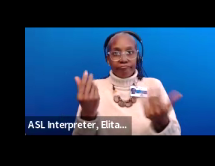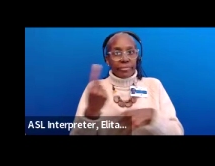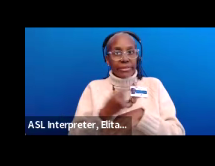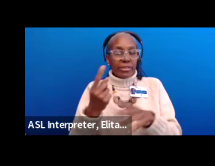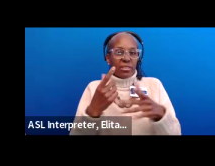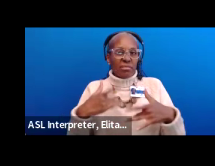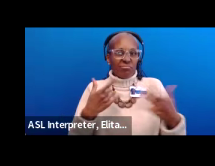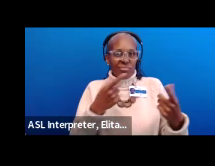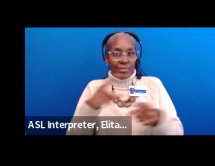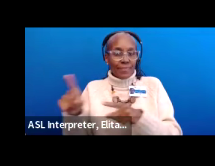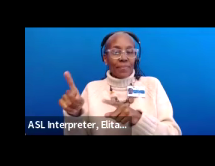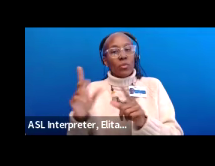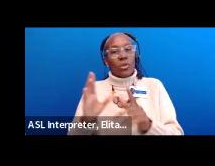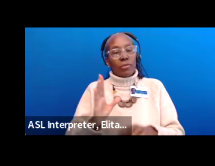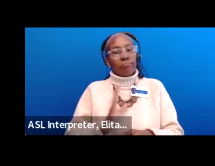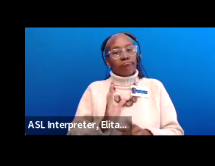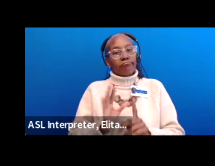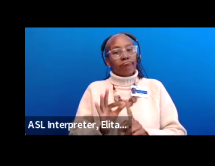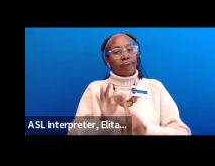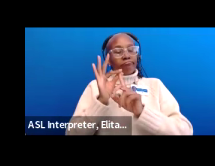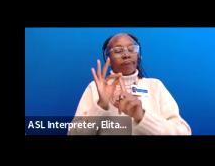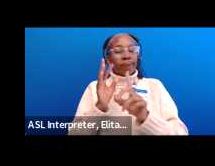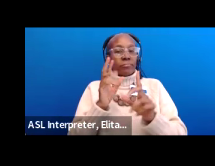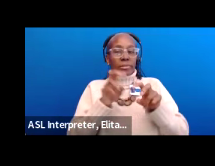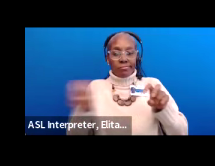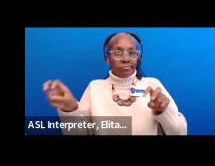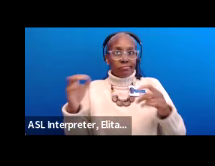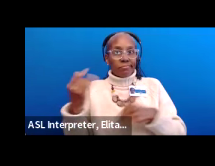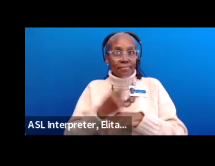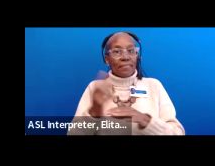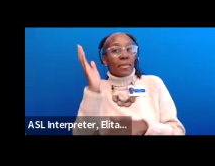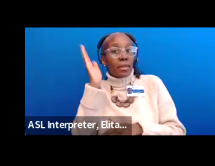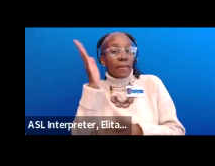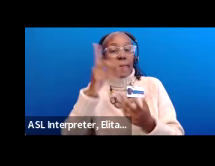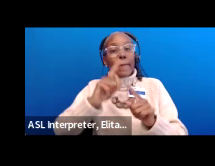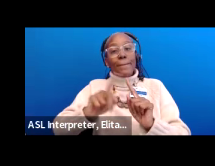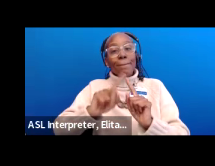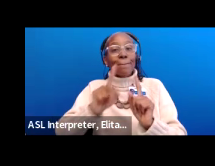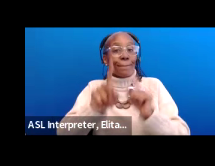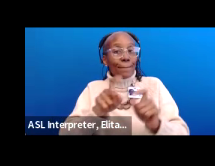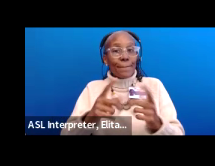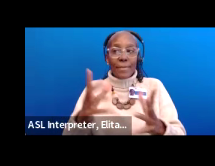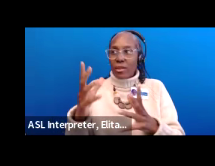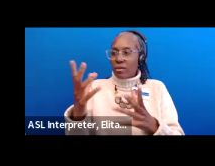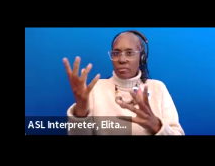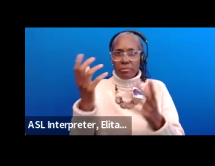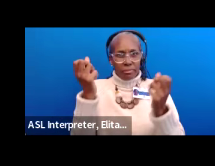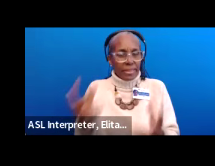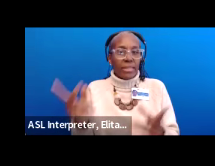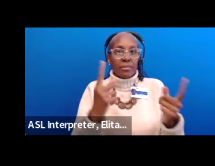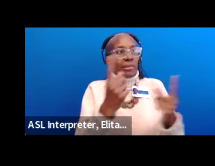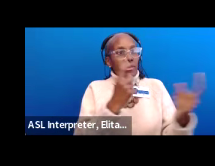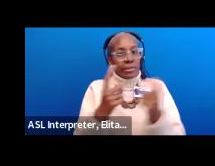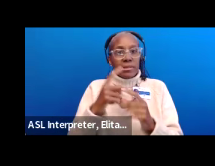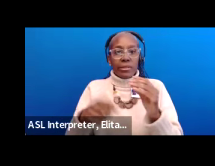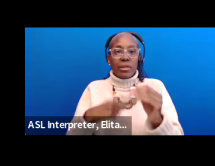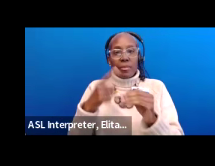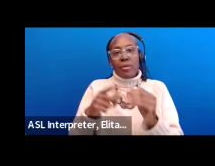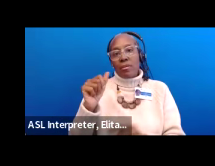We have a very distinguished panel today that will be addressing a lot of the questions that we've been receiving around